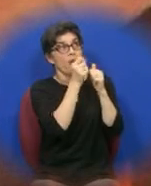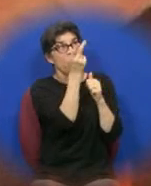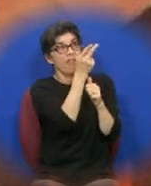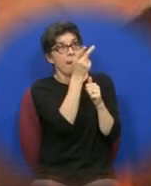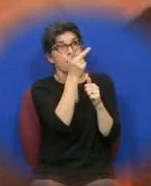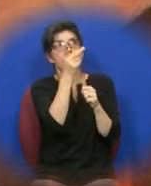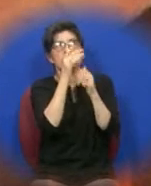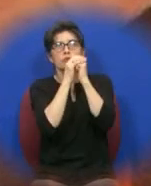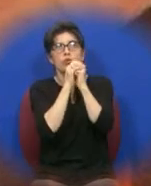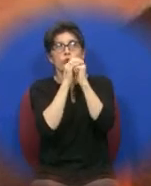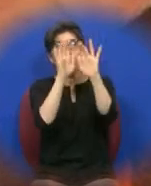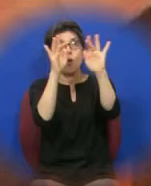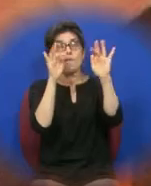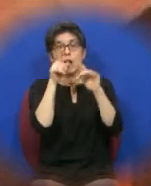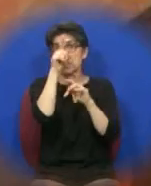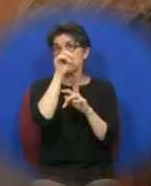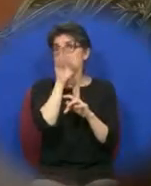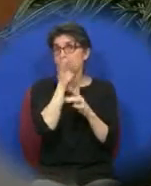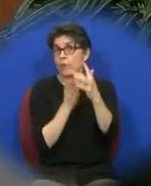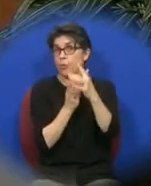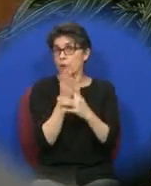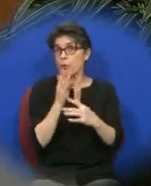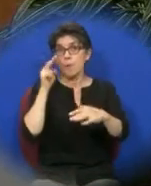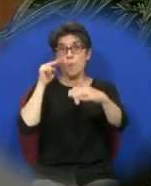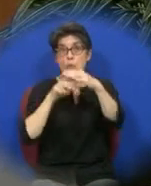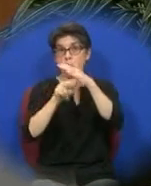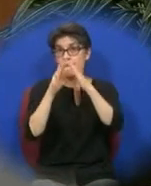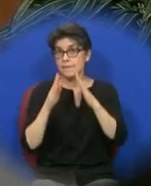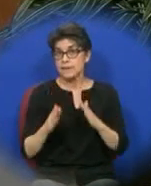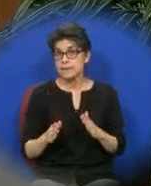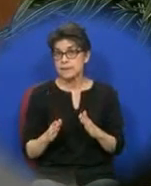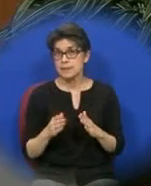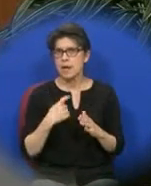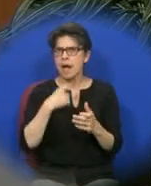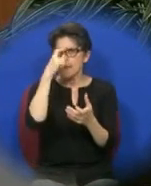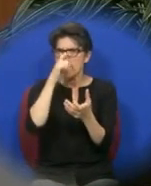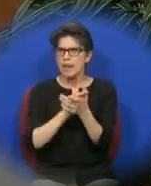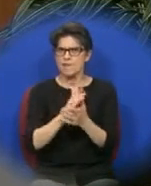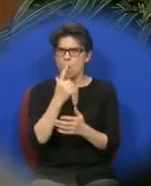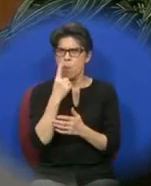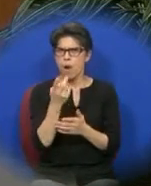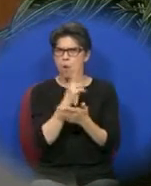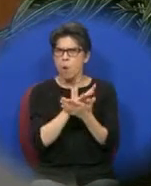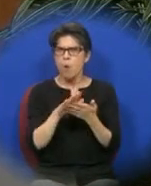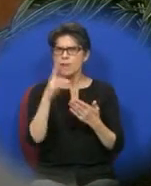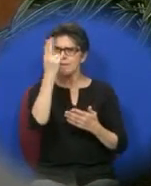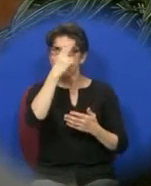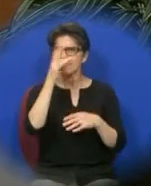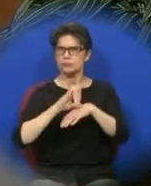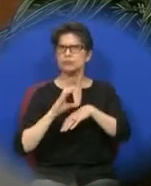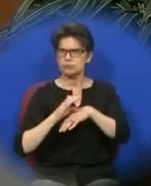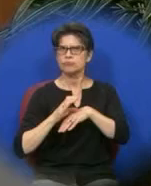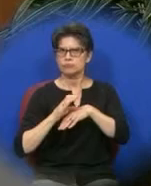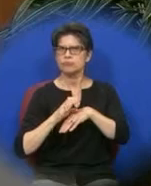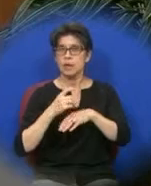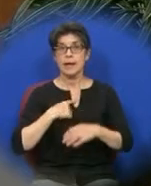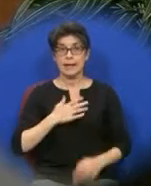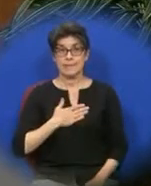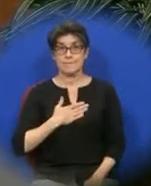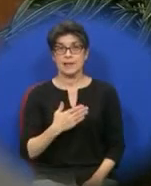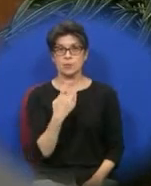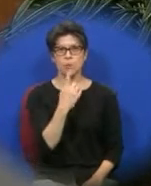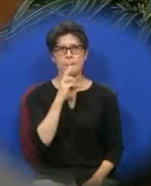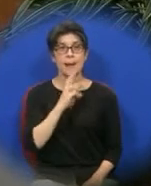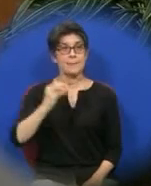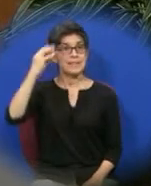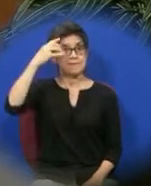and glorified. He has spoken through the prophets. I believe in one holy, Catholic, and apostolic church. I confess one